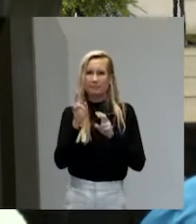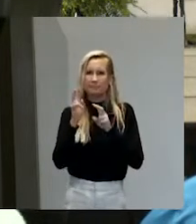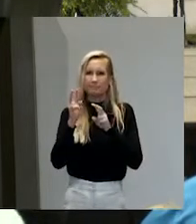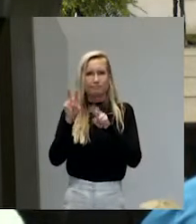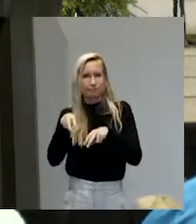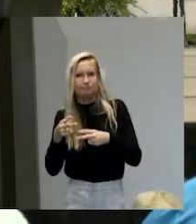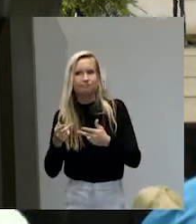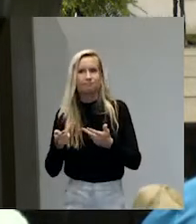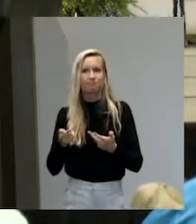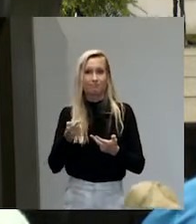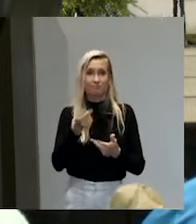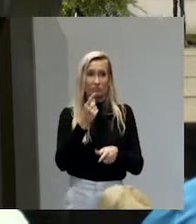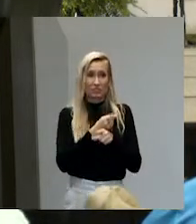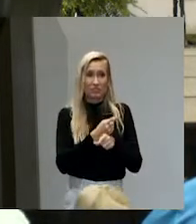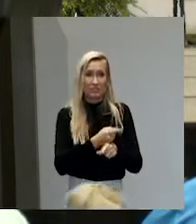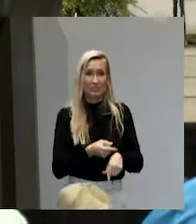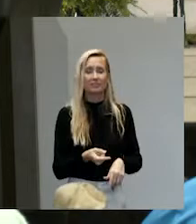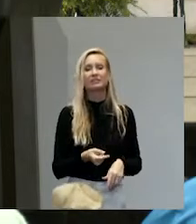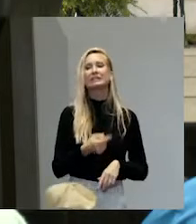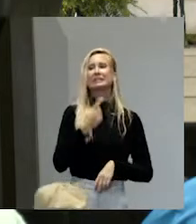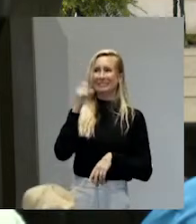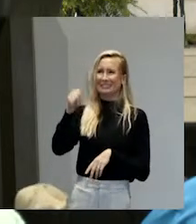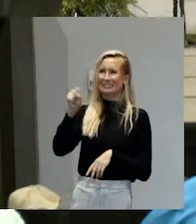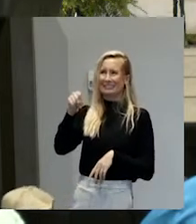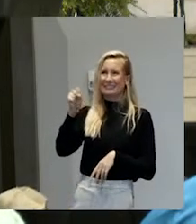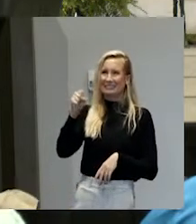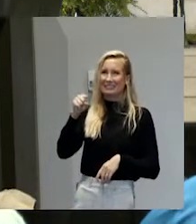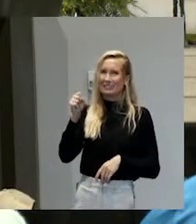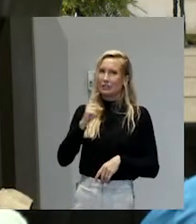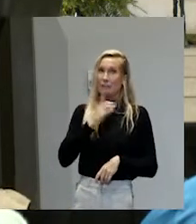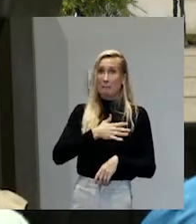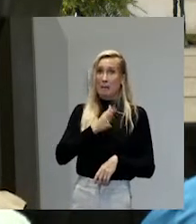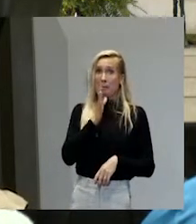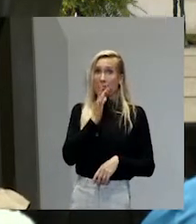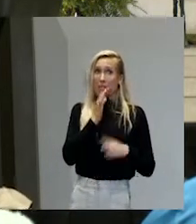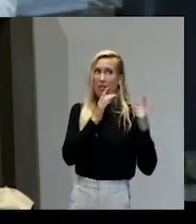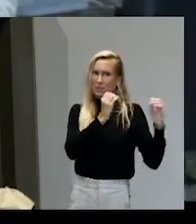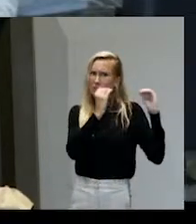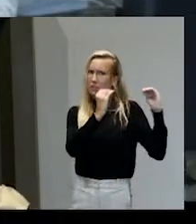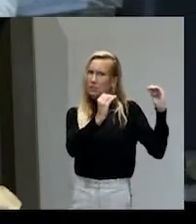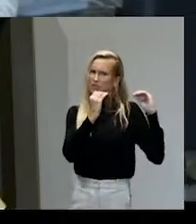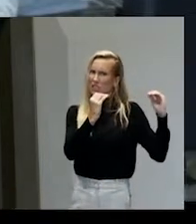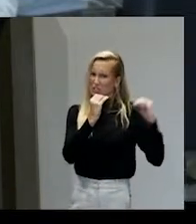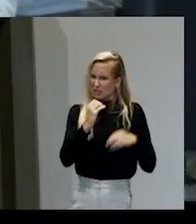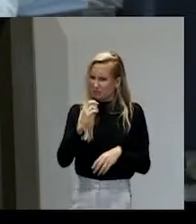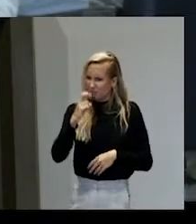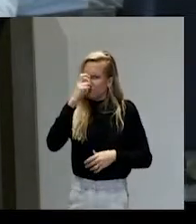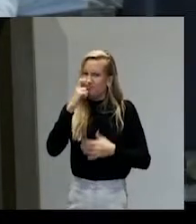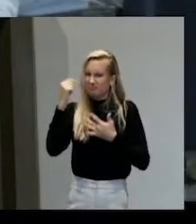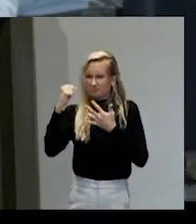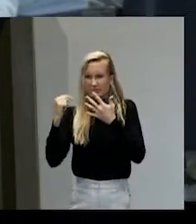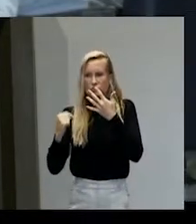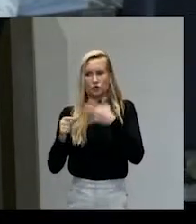young age. My mom was very clear about grooming me she like, get me, smile. You know, I had